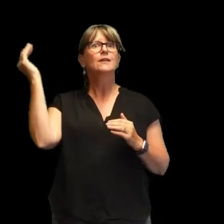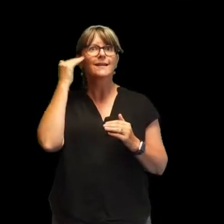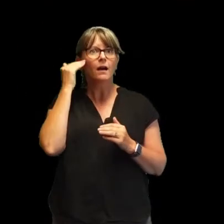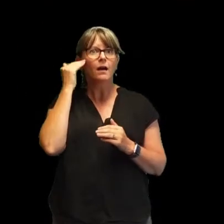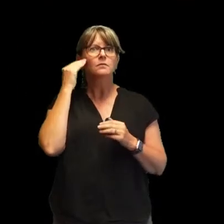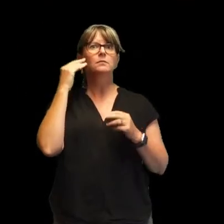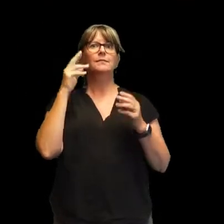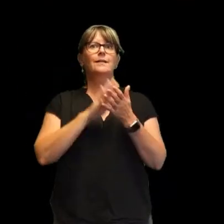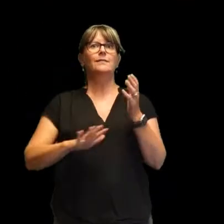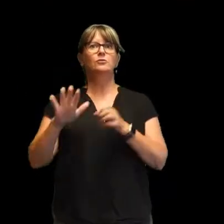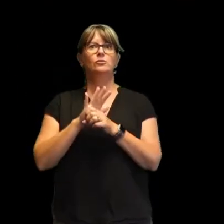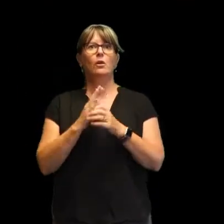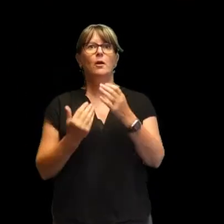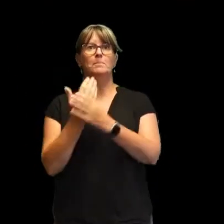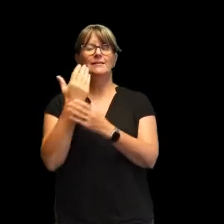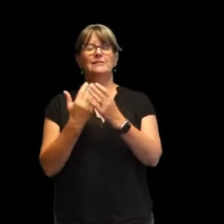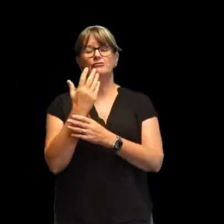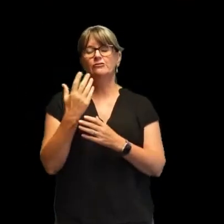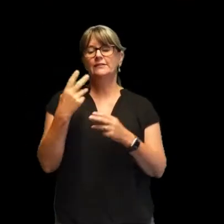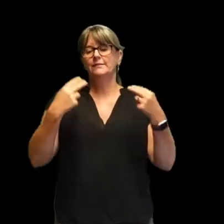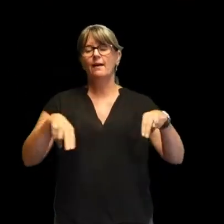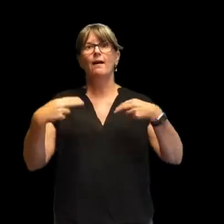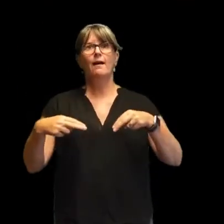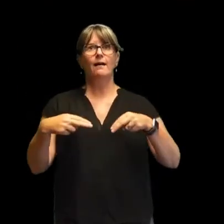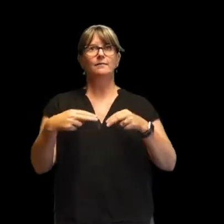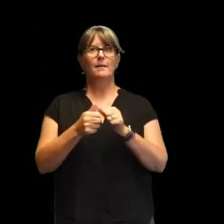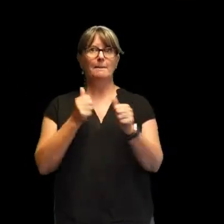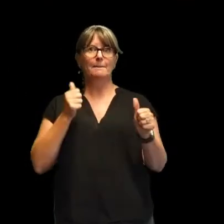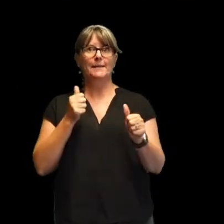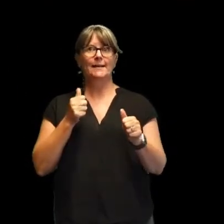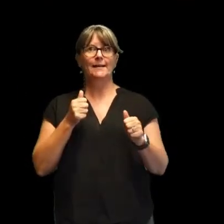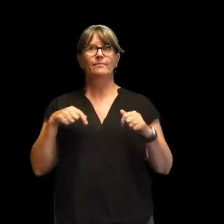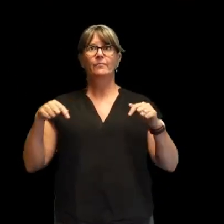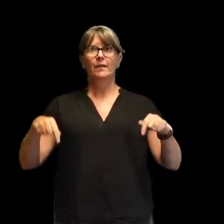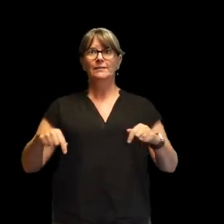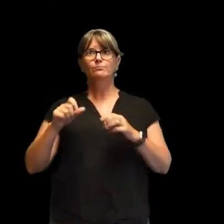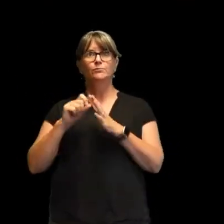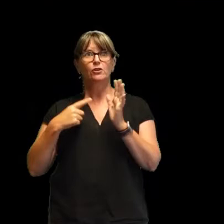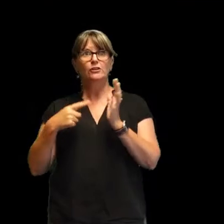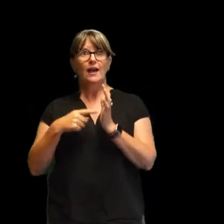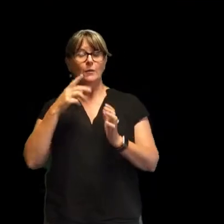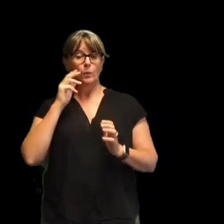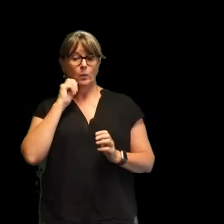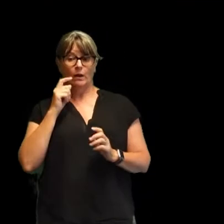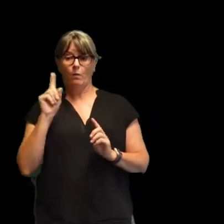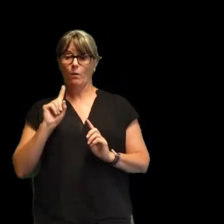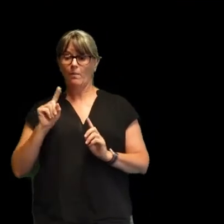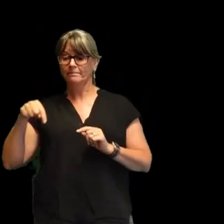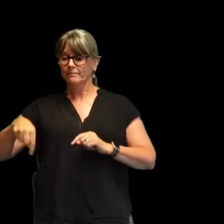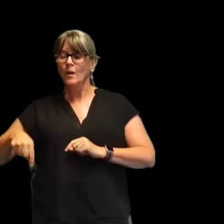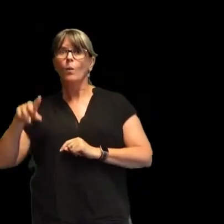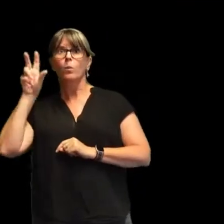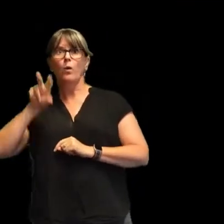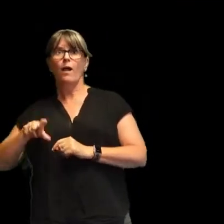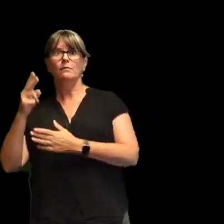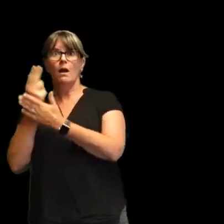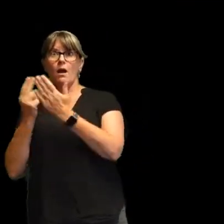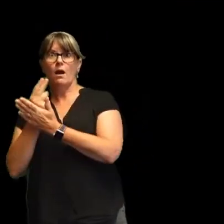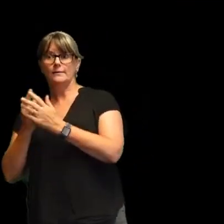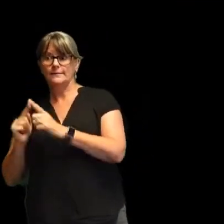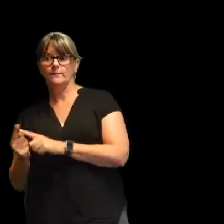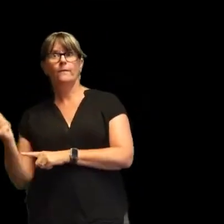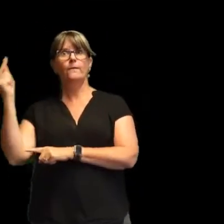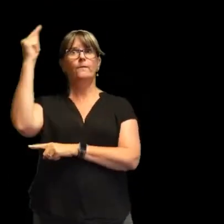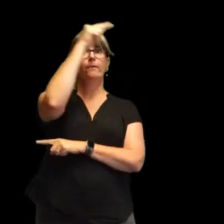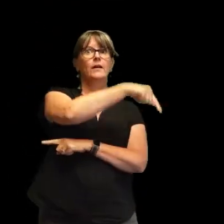project will see a Welsh artist travel to South Korea and a South Korean artist travel to Wales. In each location, they will create a piece